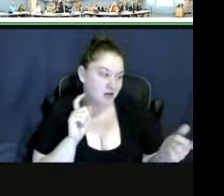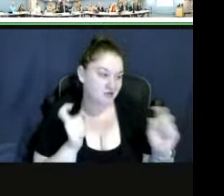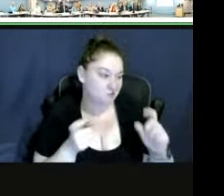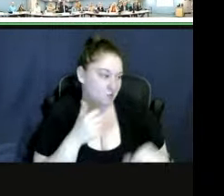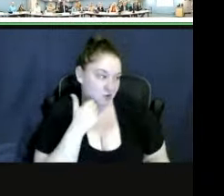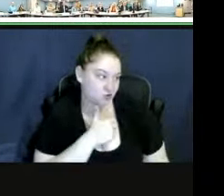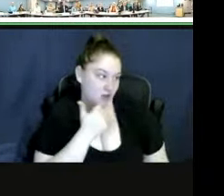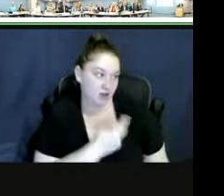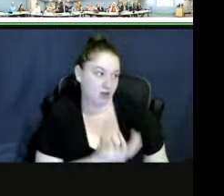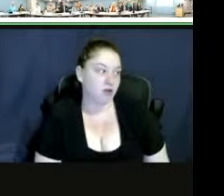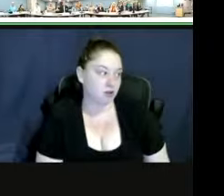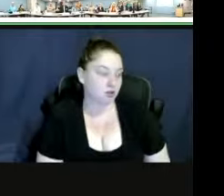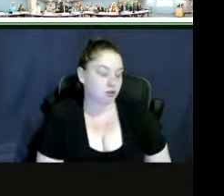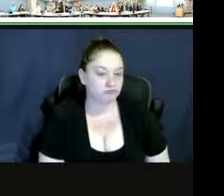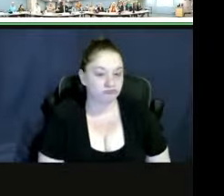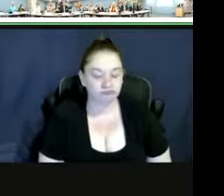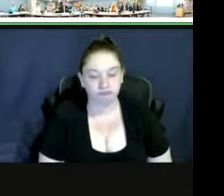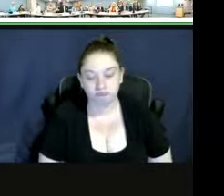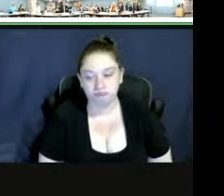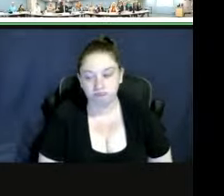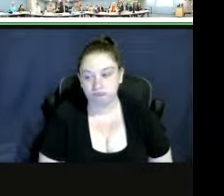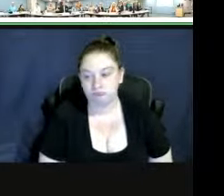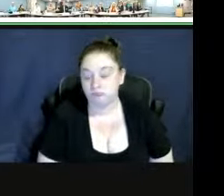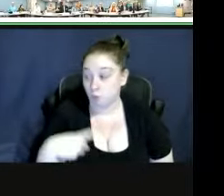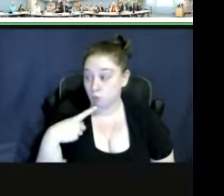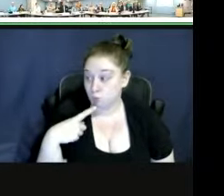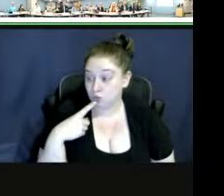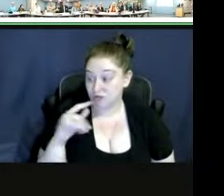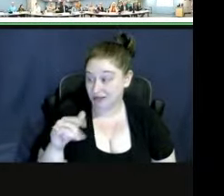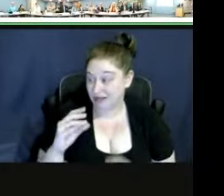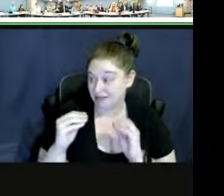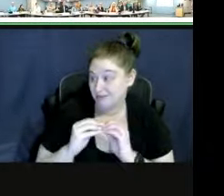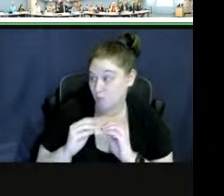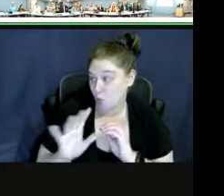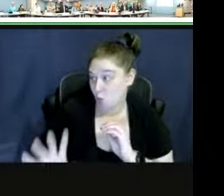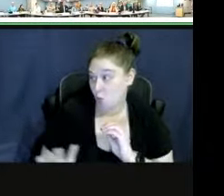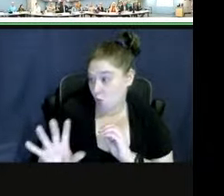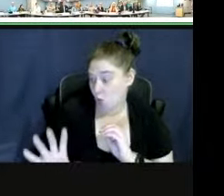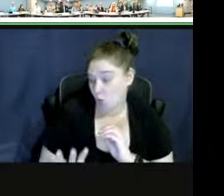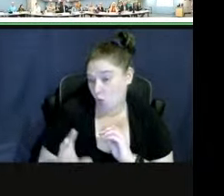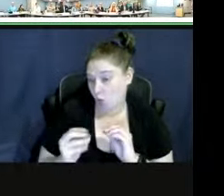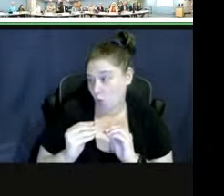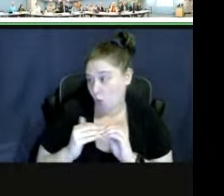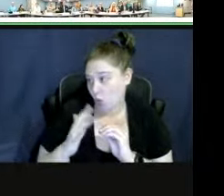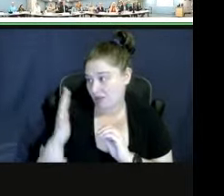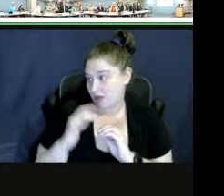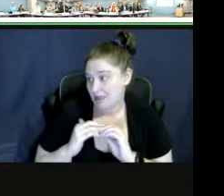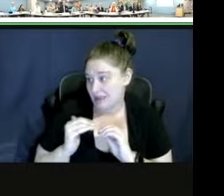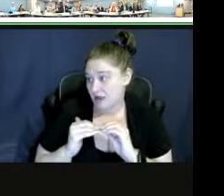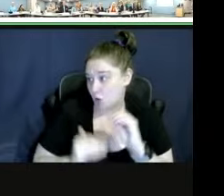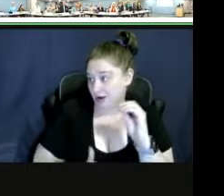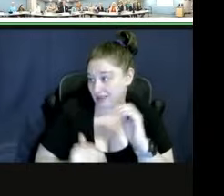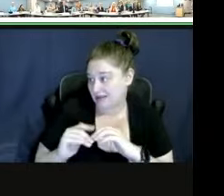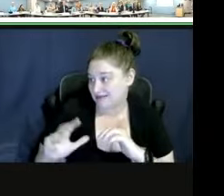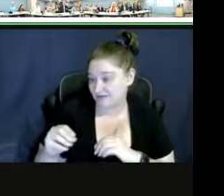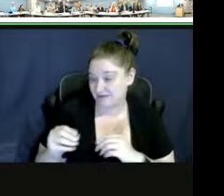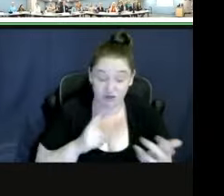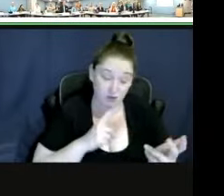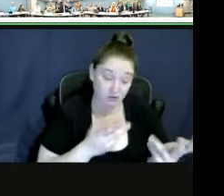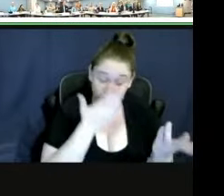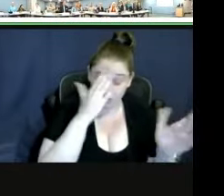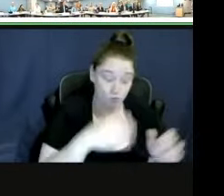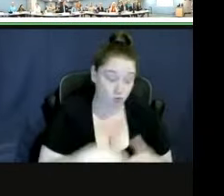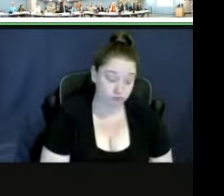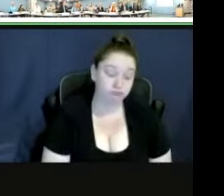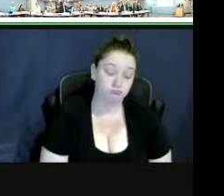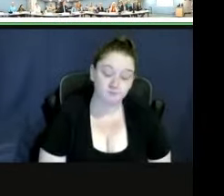daily. Would you say it's more or less than 50? I really don't. I don't have a number.